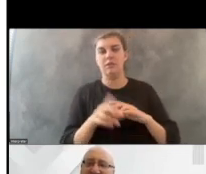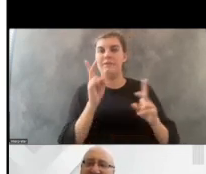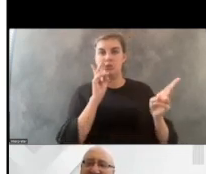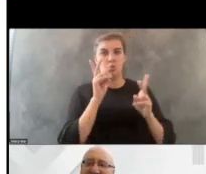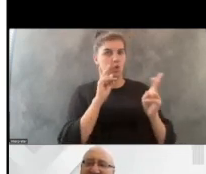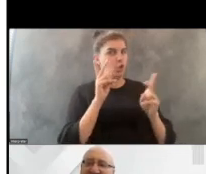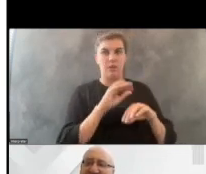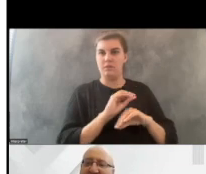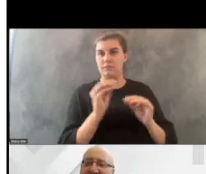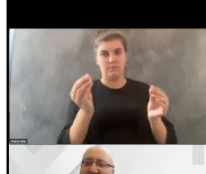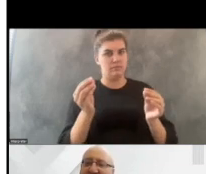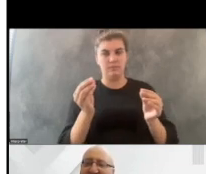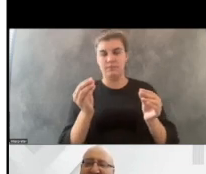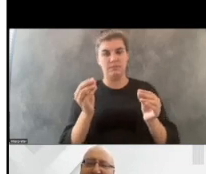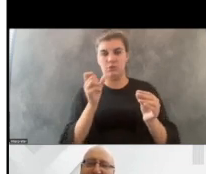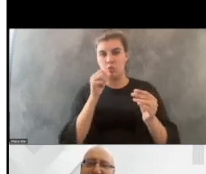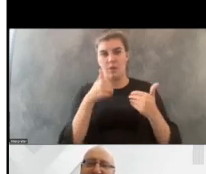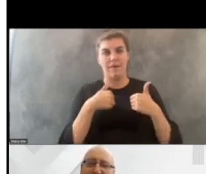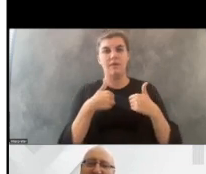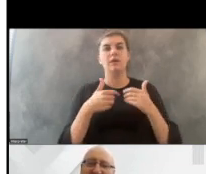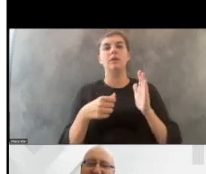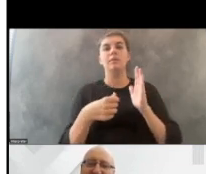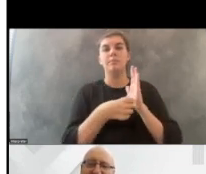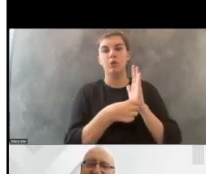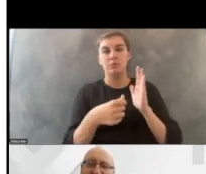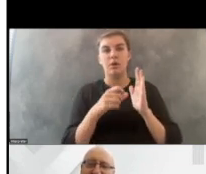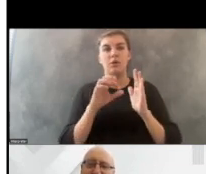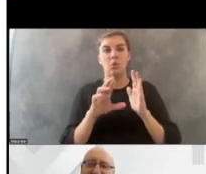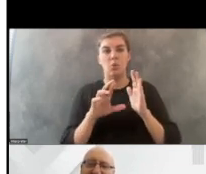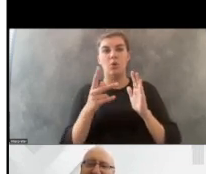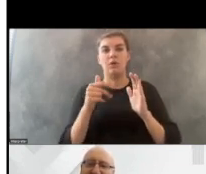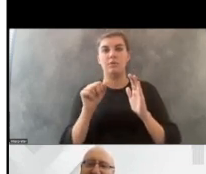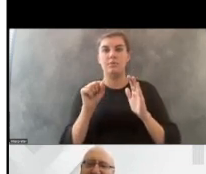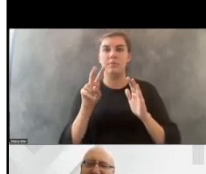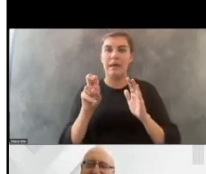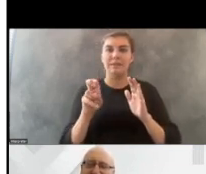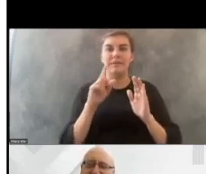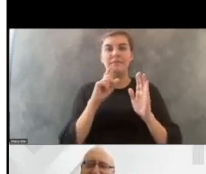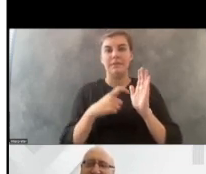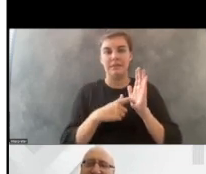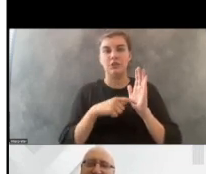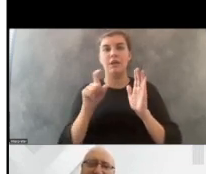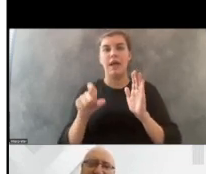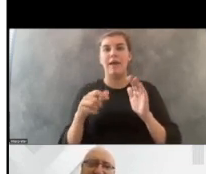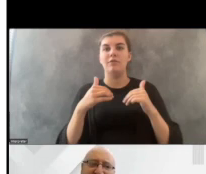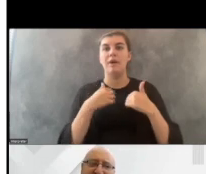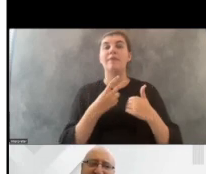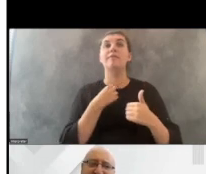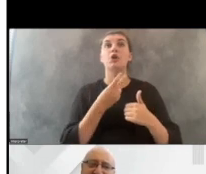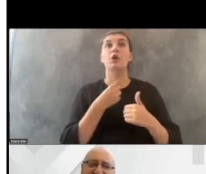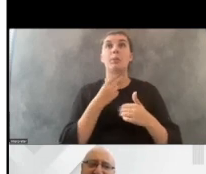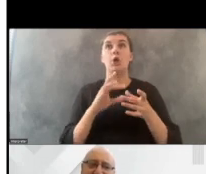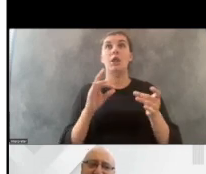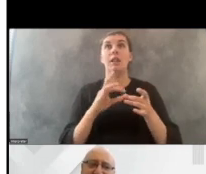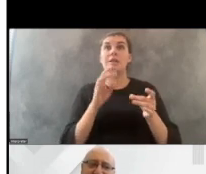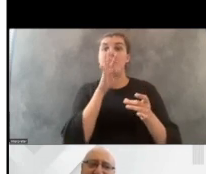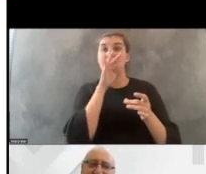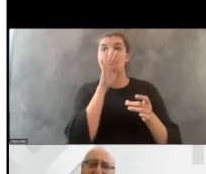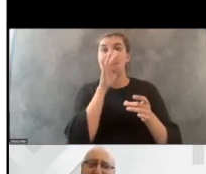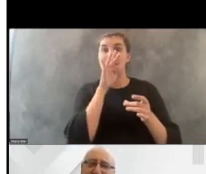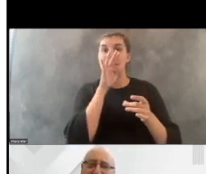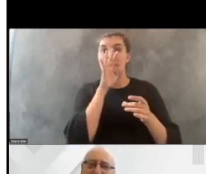they may do a raised crossing with a pedestrian actuated rectangular rapid flashing beacon, and that's perfectly fine. They don't have to